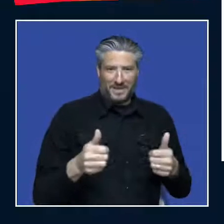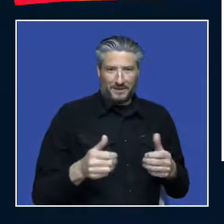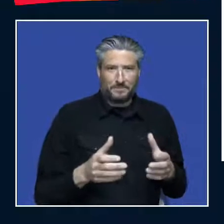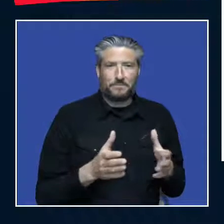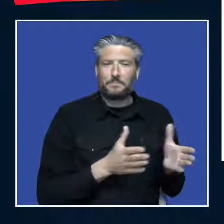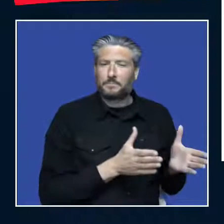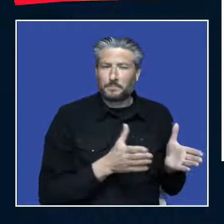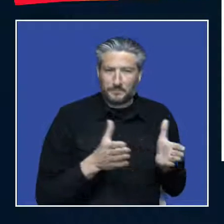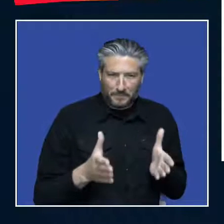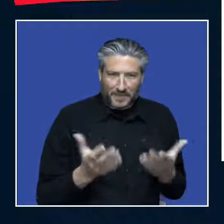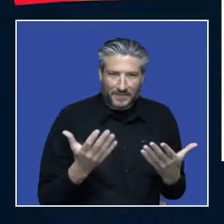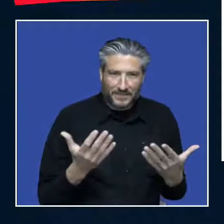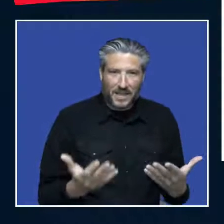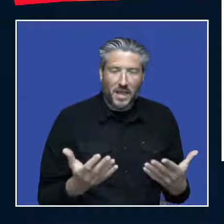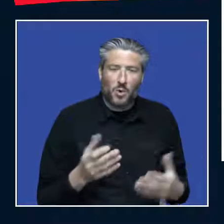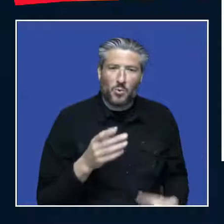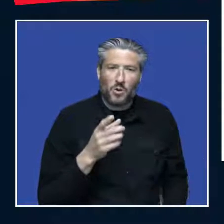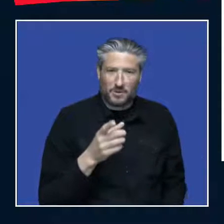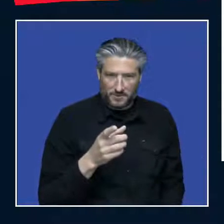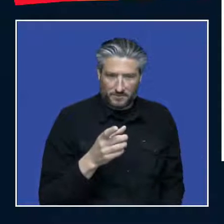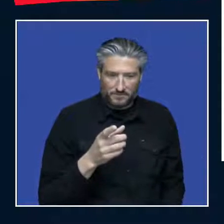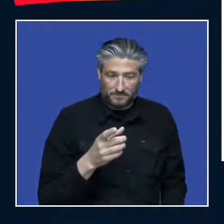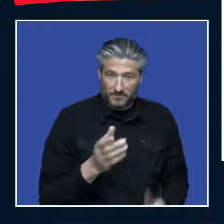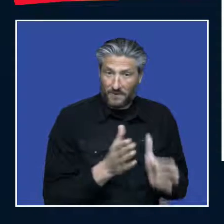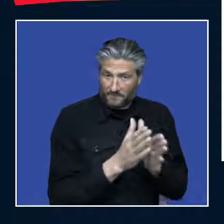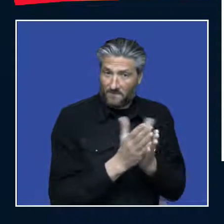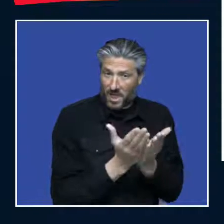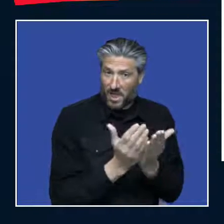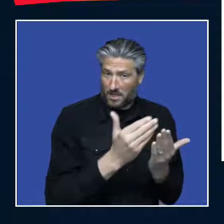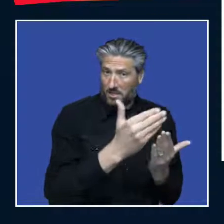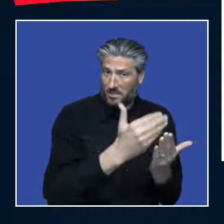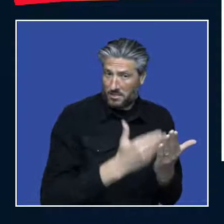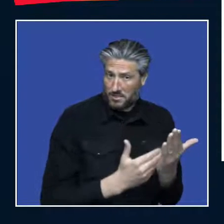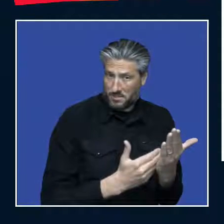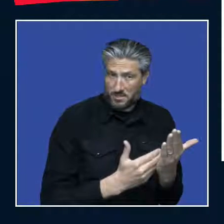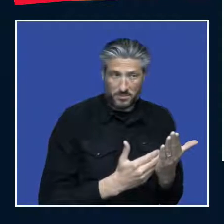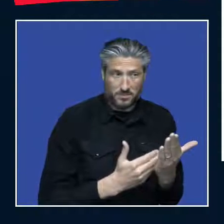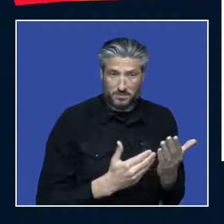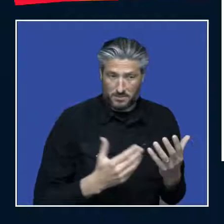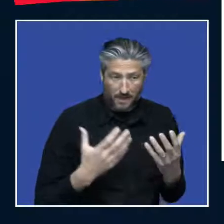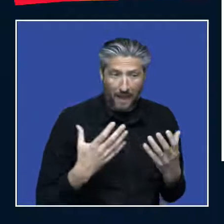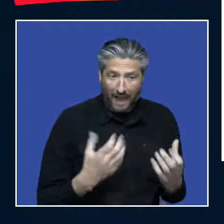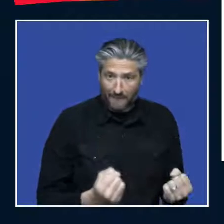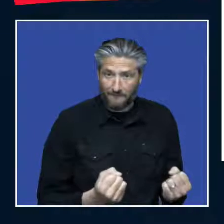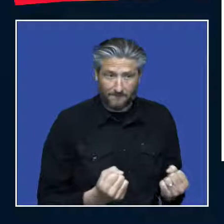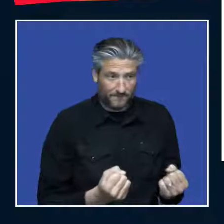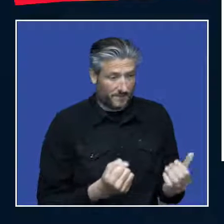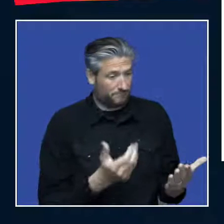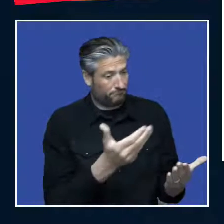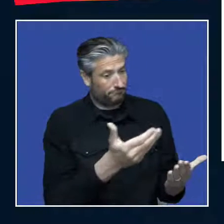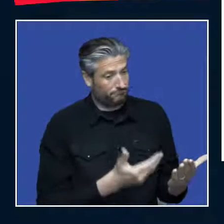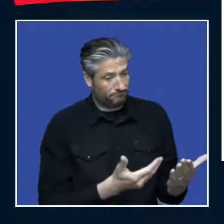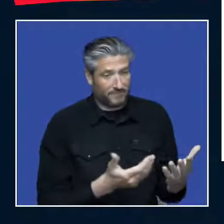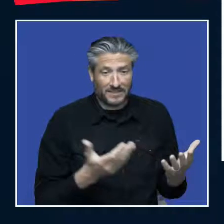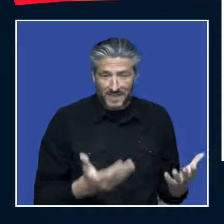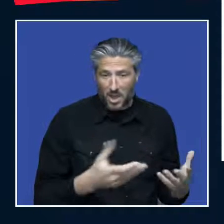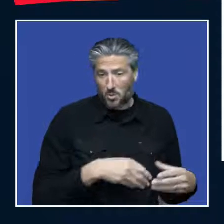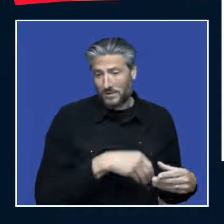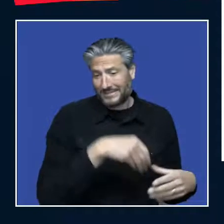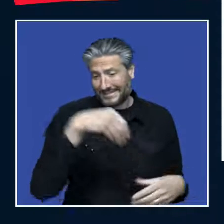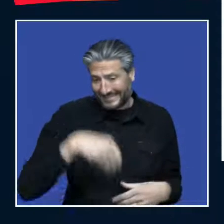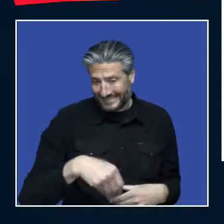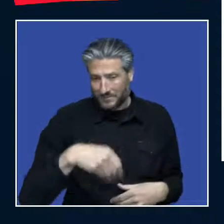this stage where I have my Docker files for my apps, I can now use Docker on my machine. For that, I